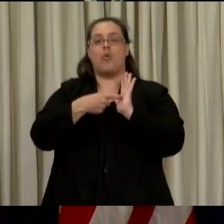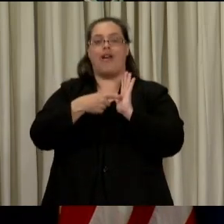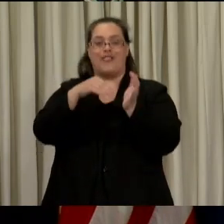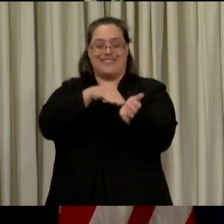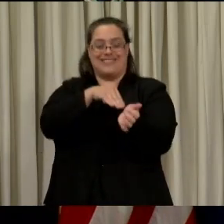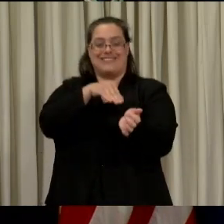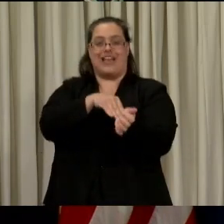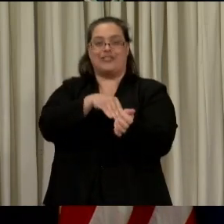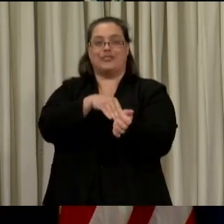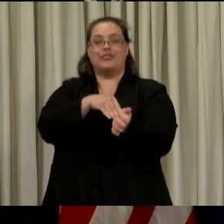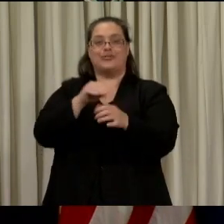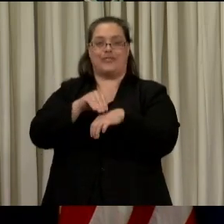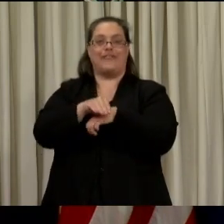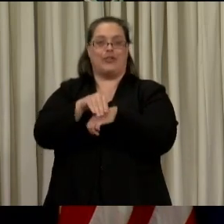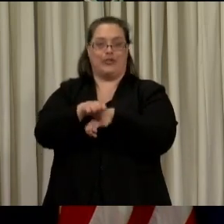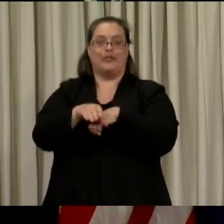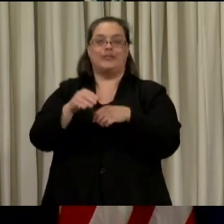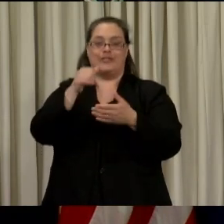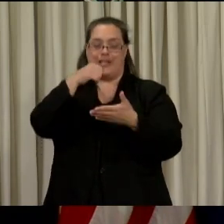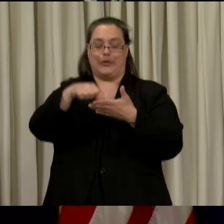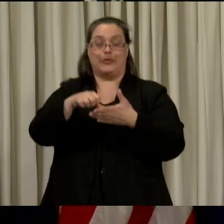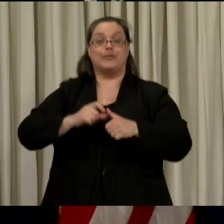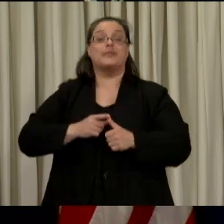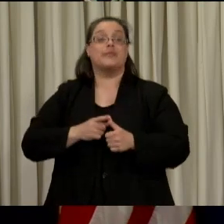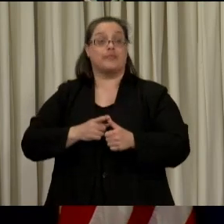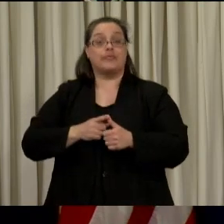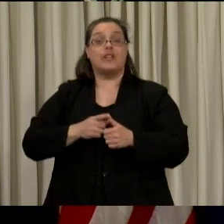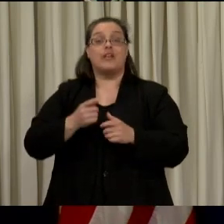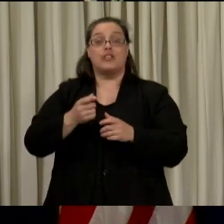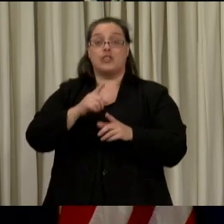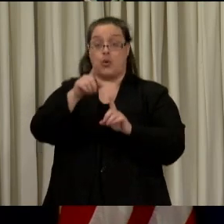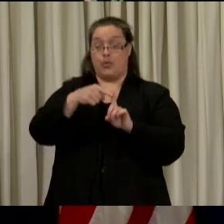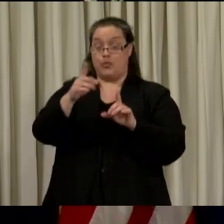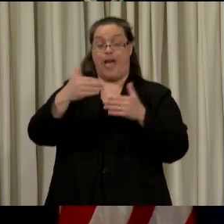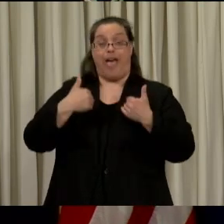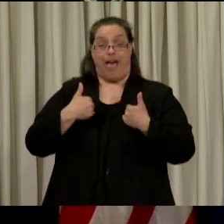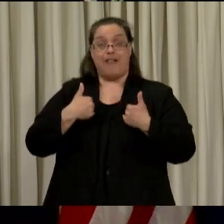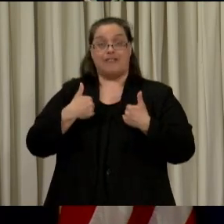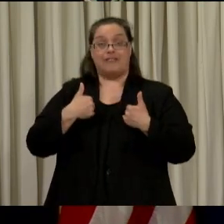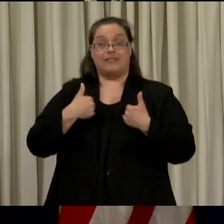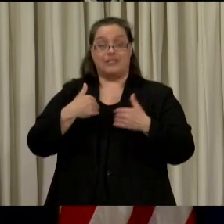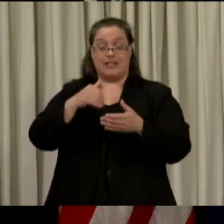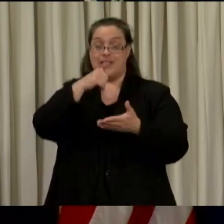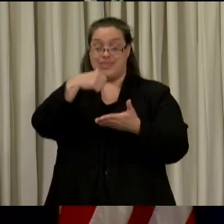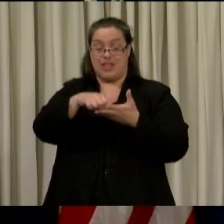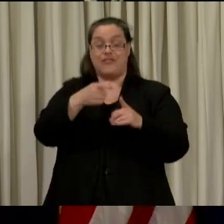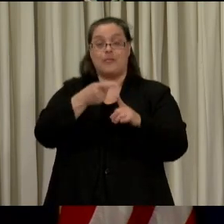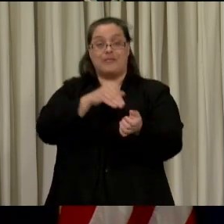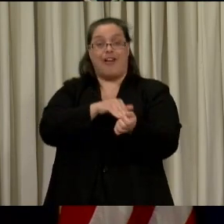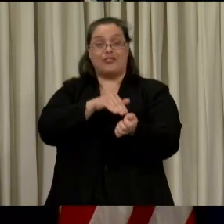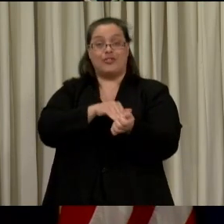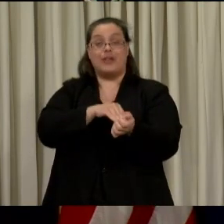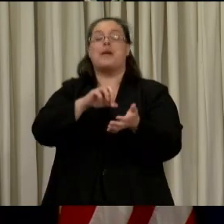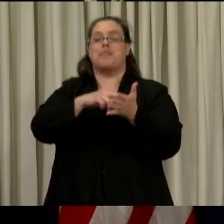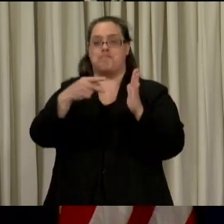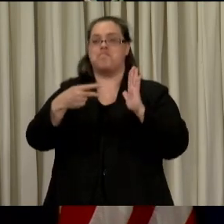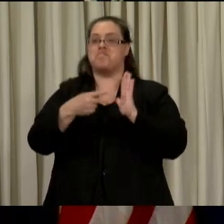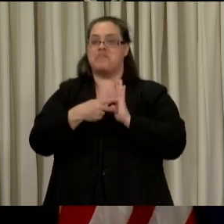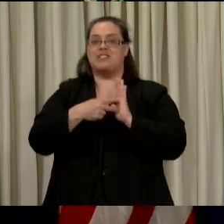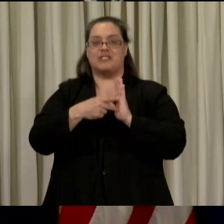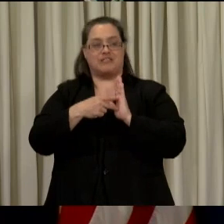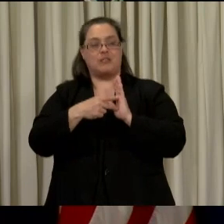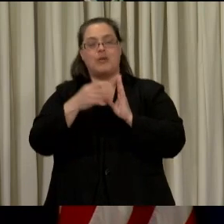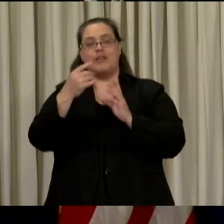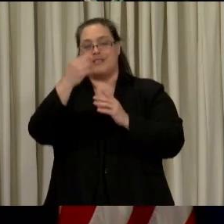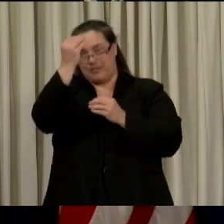with your health plan. Once you have that referral, you will be directed to a testing location. If you do not have a doctor, please